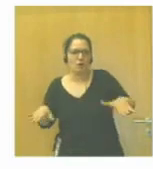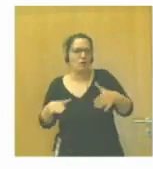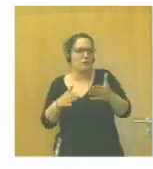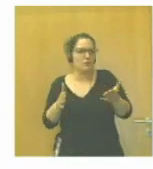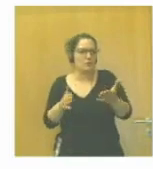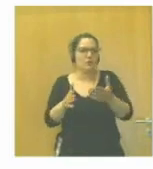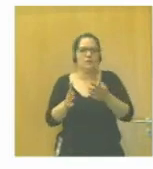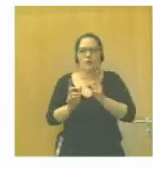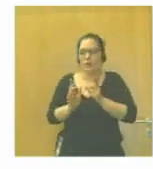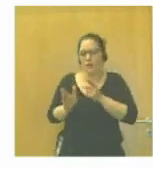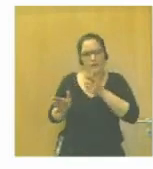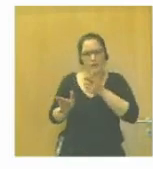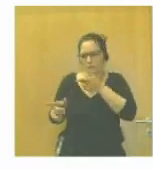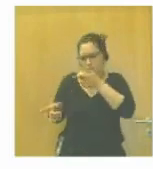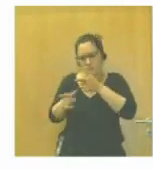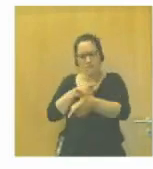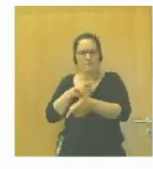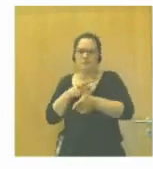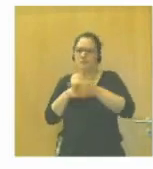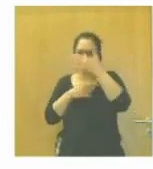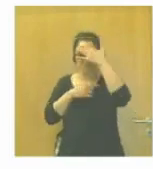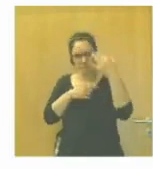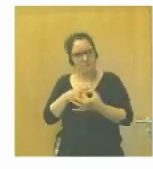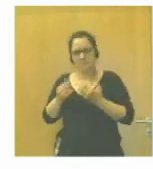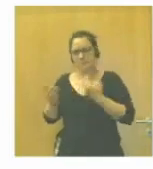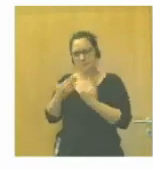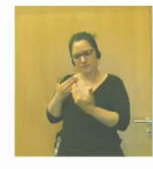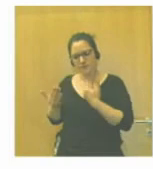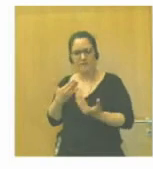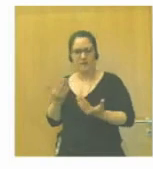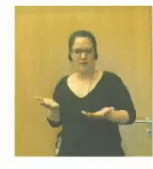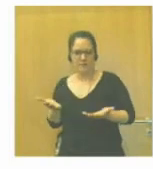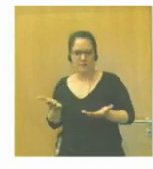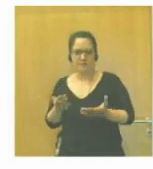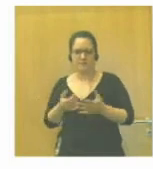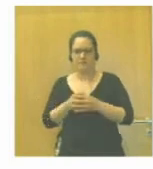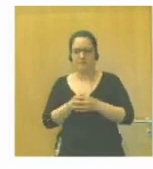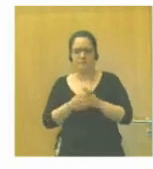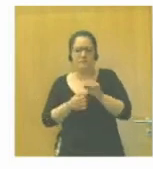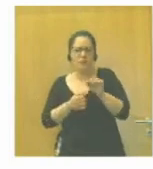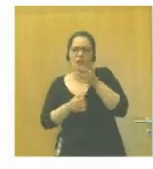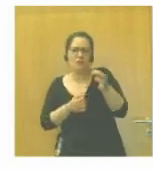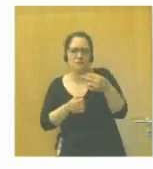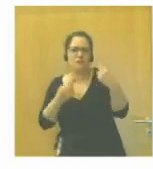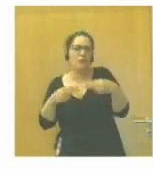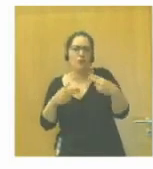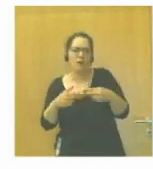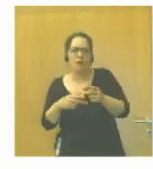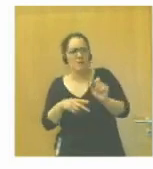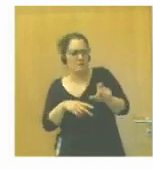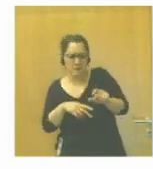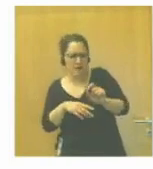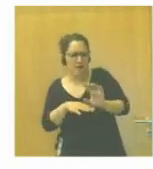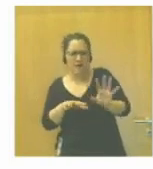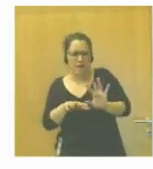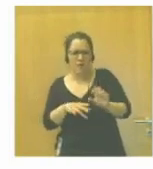better. Is it so bad that you're actually telling me you're thinking about killing yourself? And then offer to get help, go with them, check up on them.